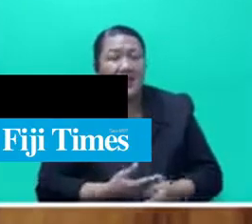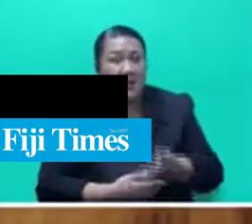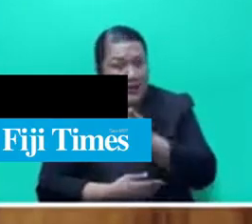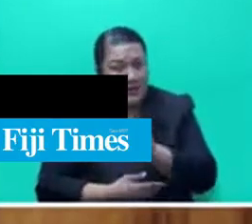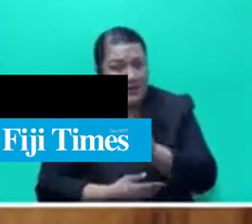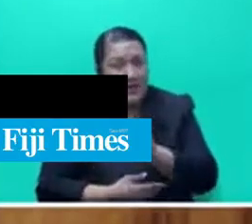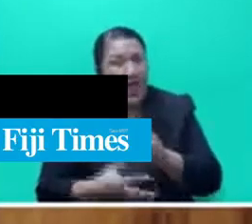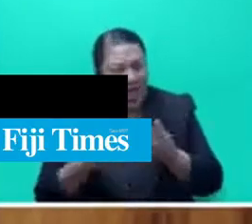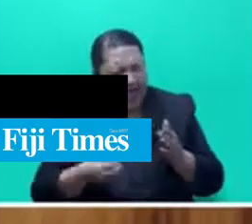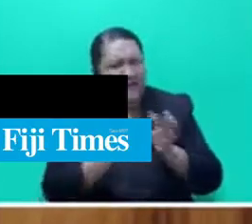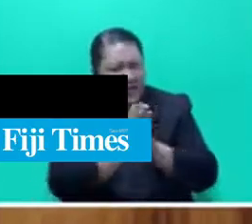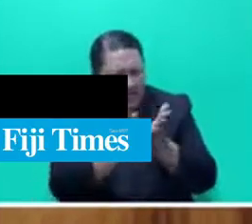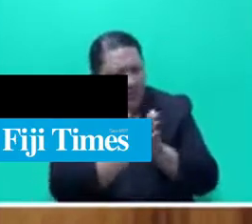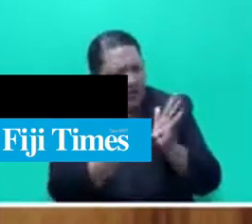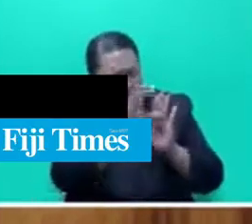have issue with,